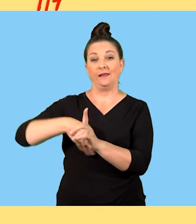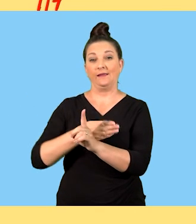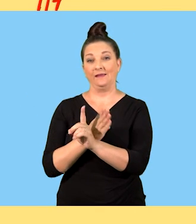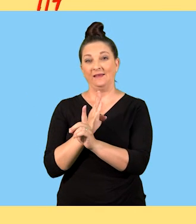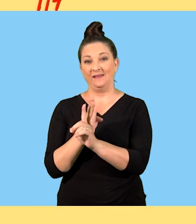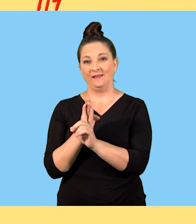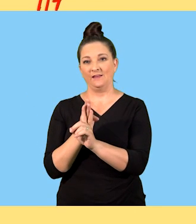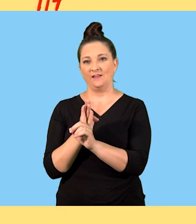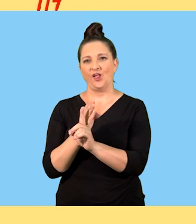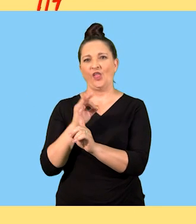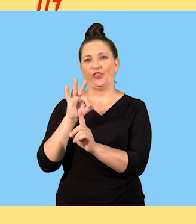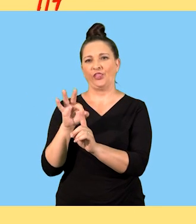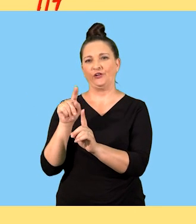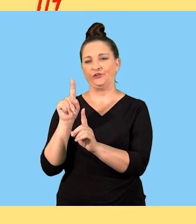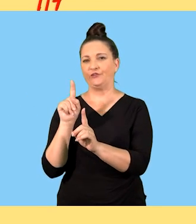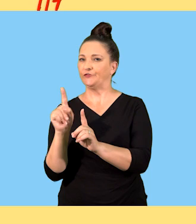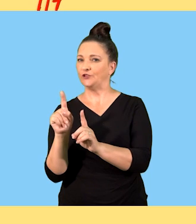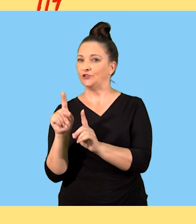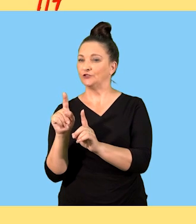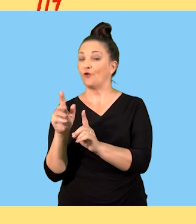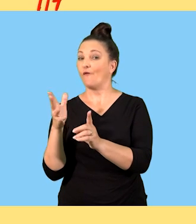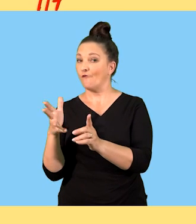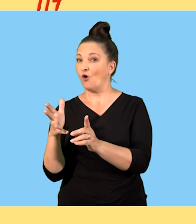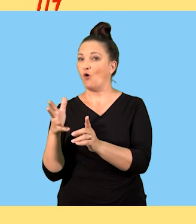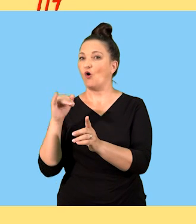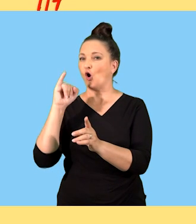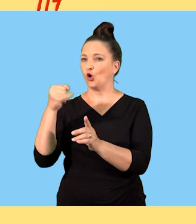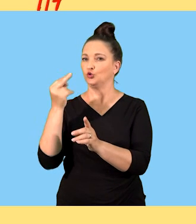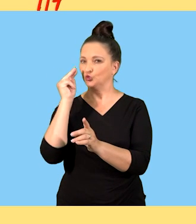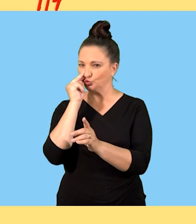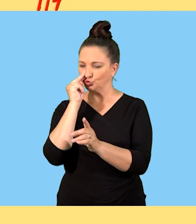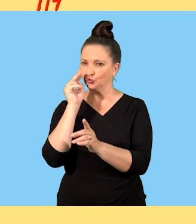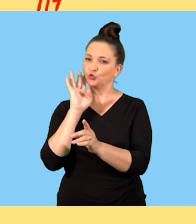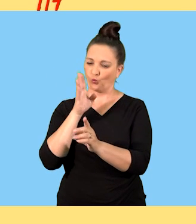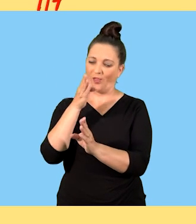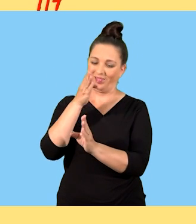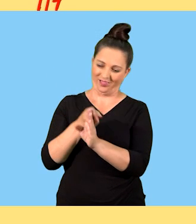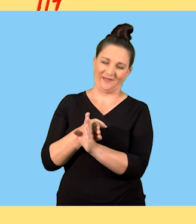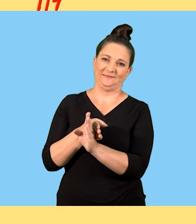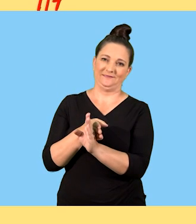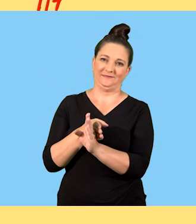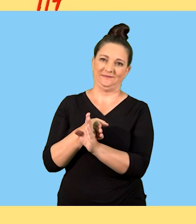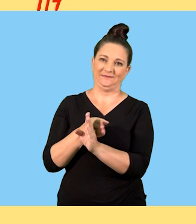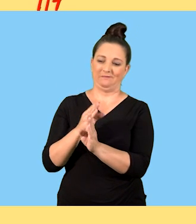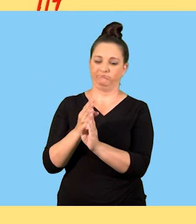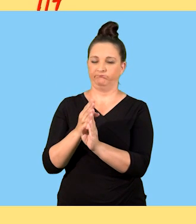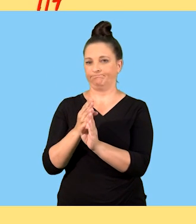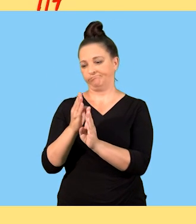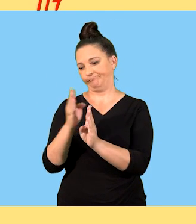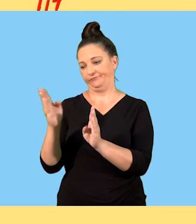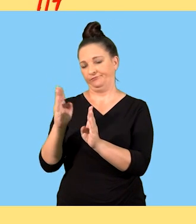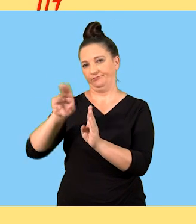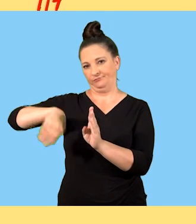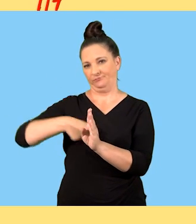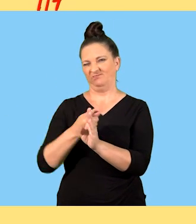on the 31st of June, on the 30th of June. It will end on the 30th of June.